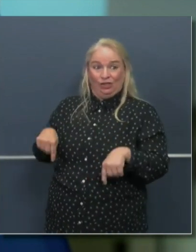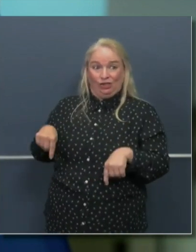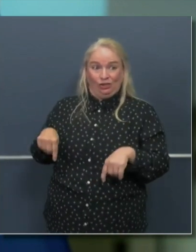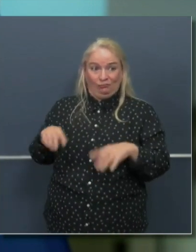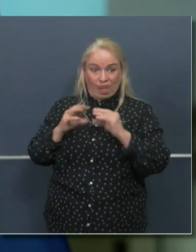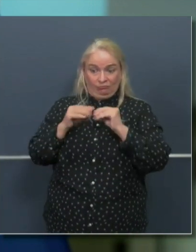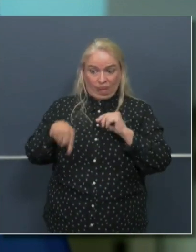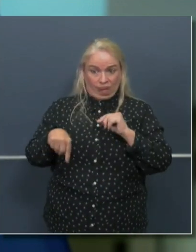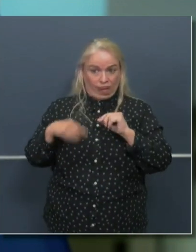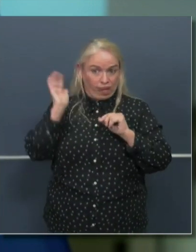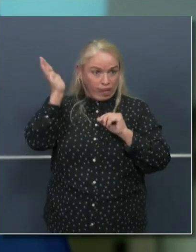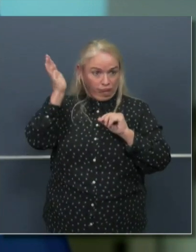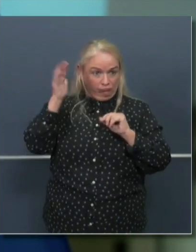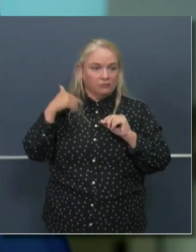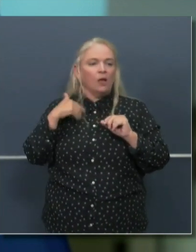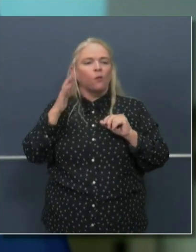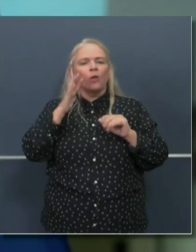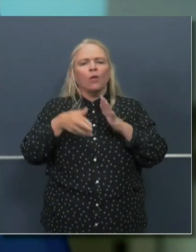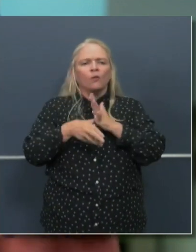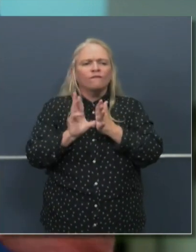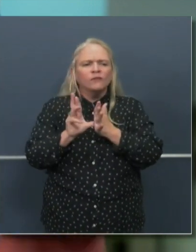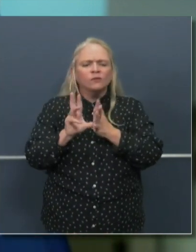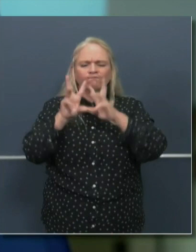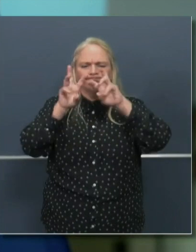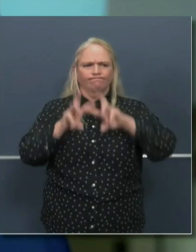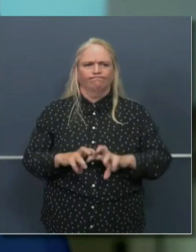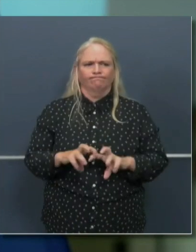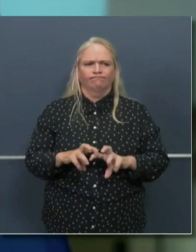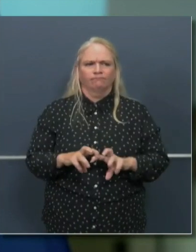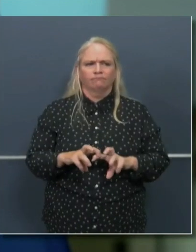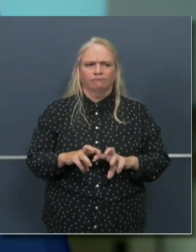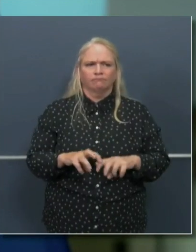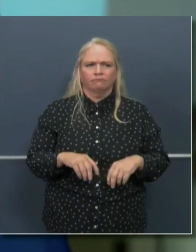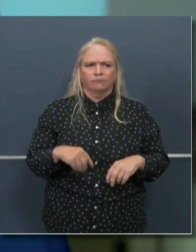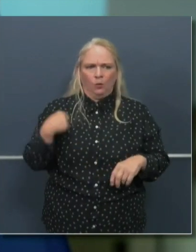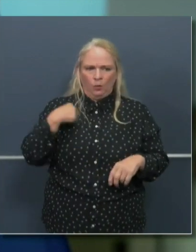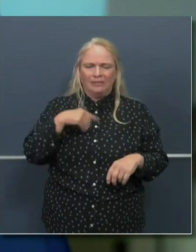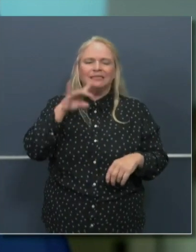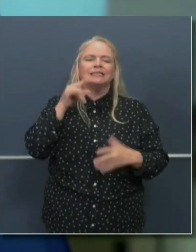The answer to your question is affirmative. We've been able to decompress